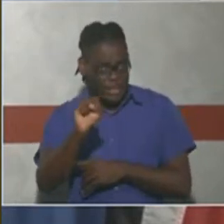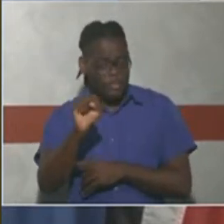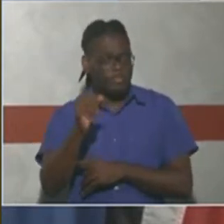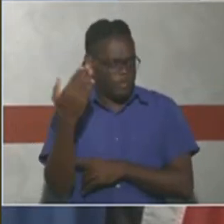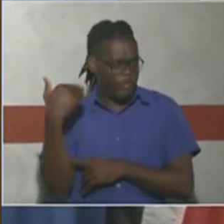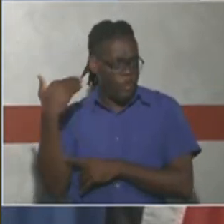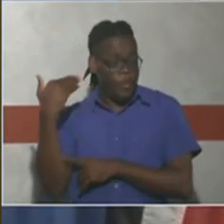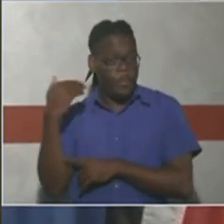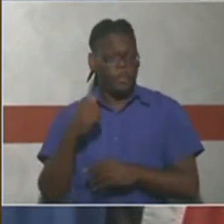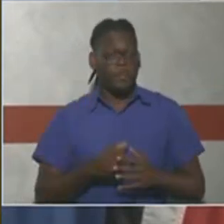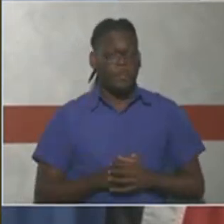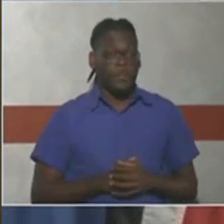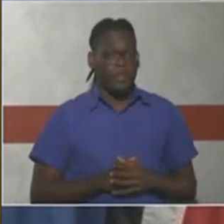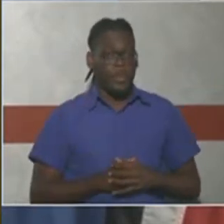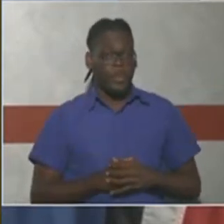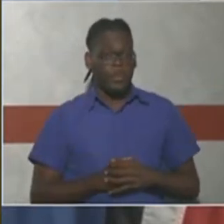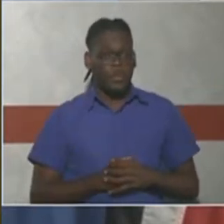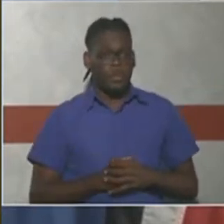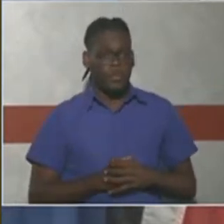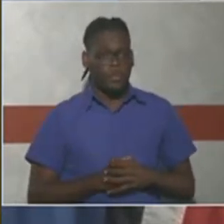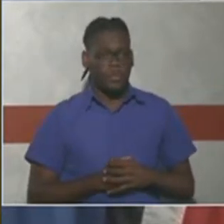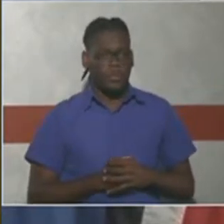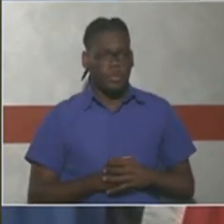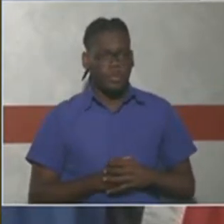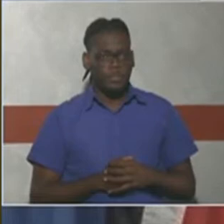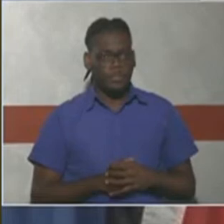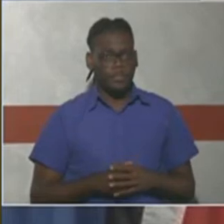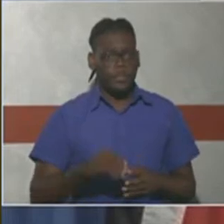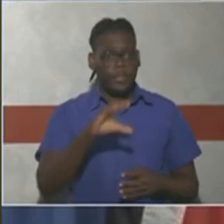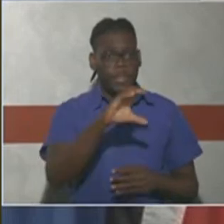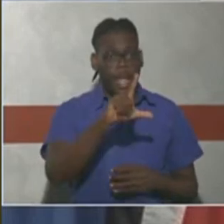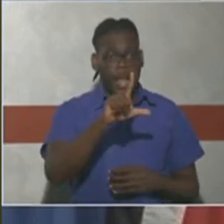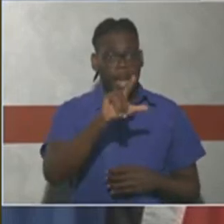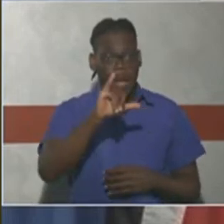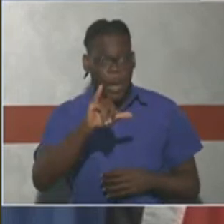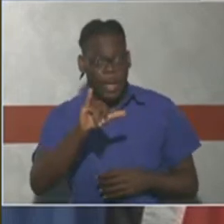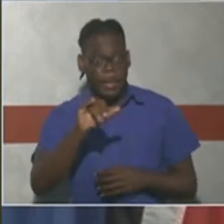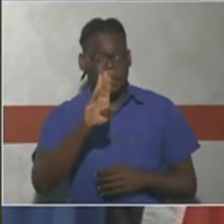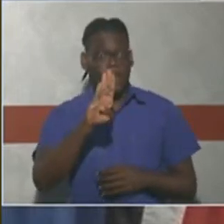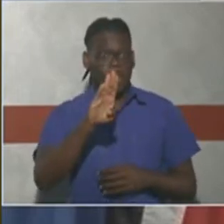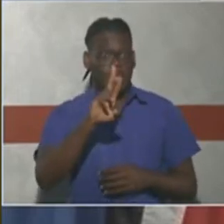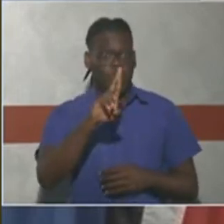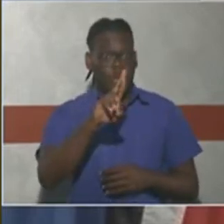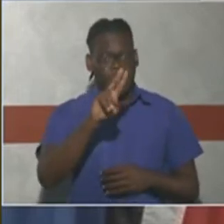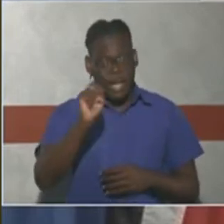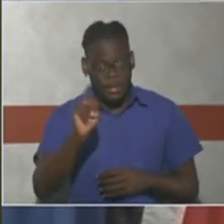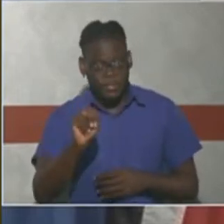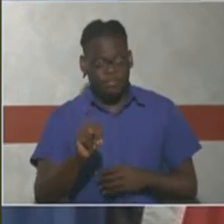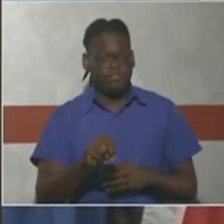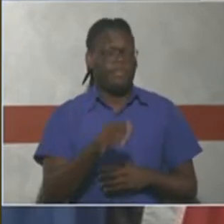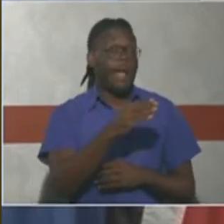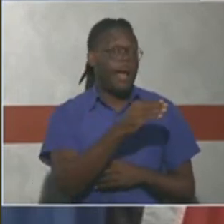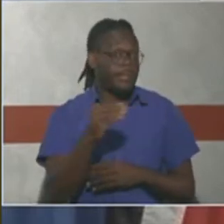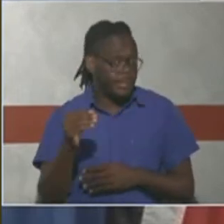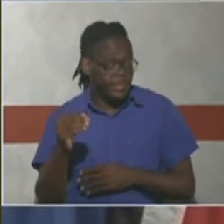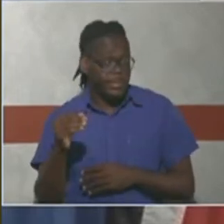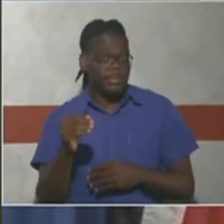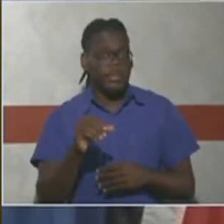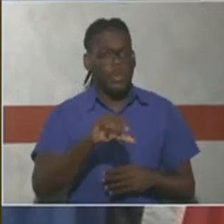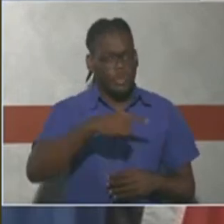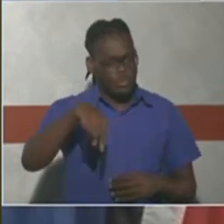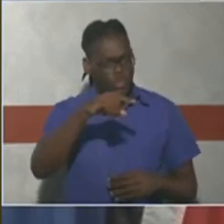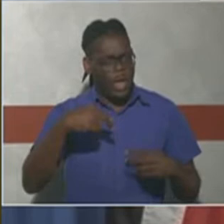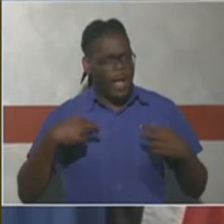Chief Whip up there, Jim Clyburn, and we did even have the assistance of